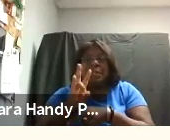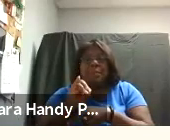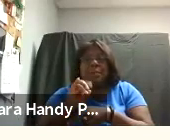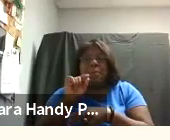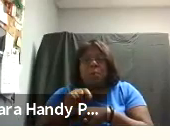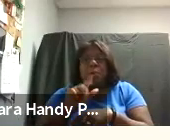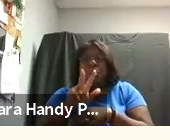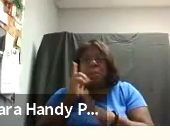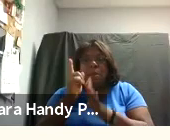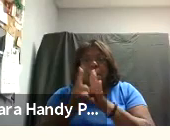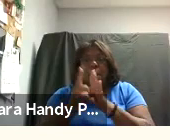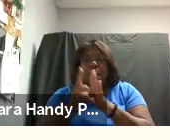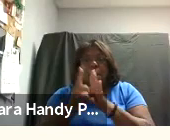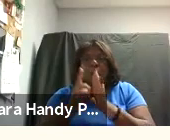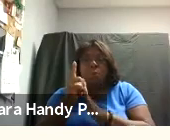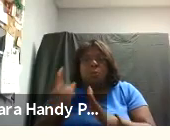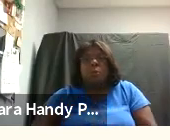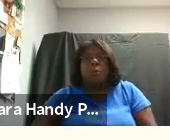hours.